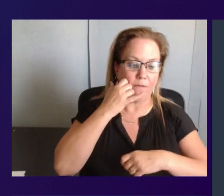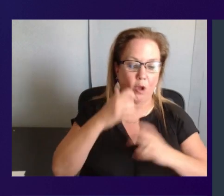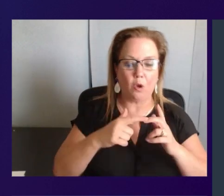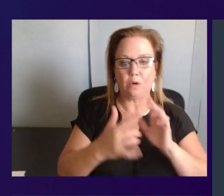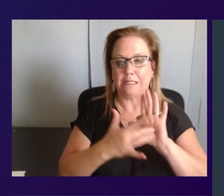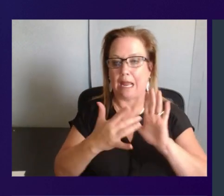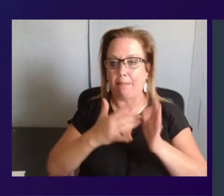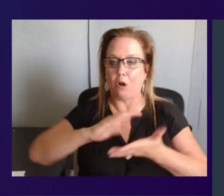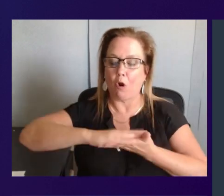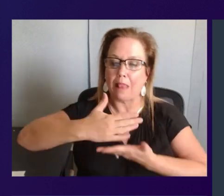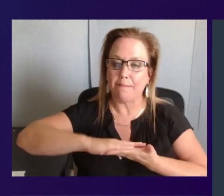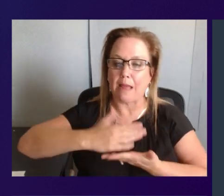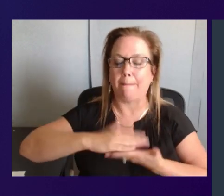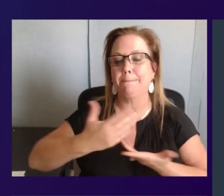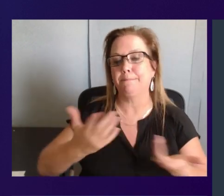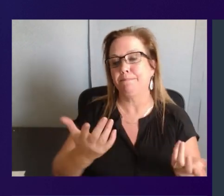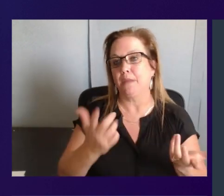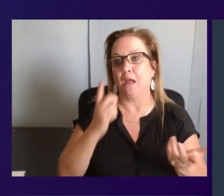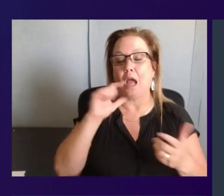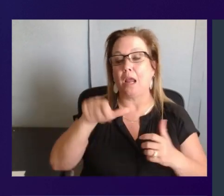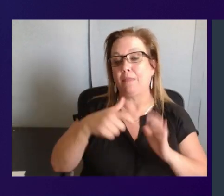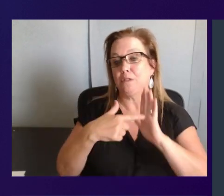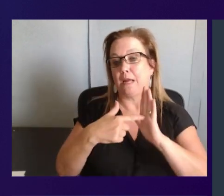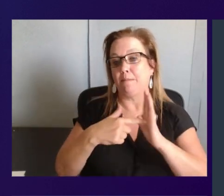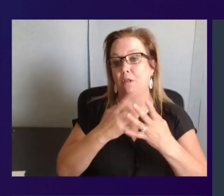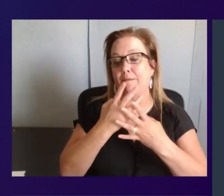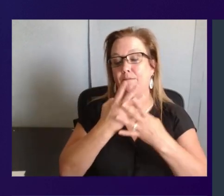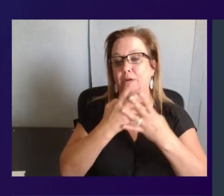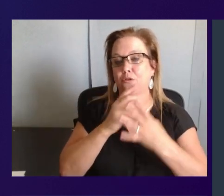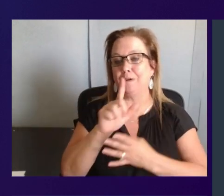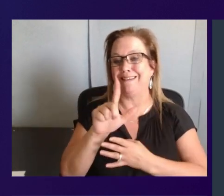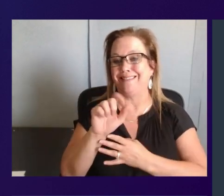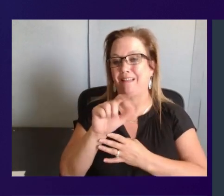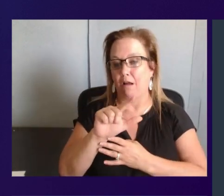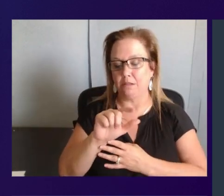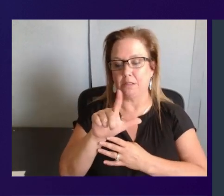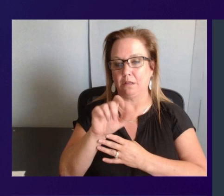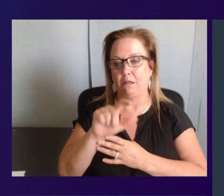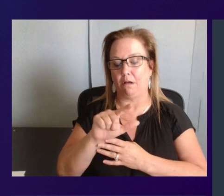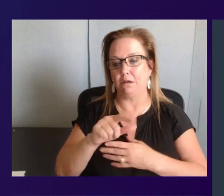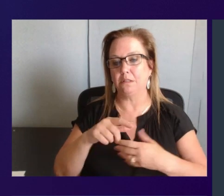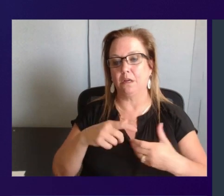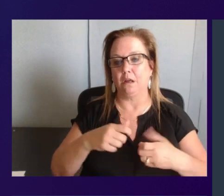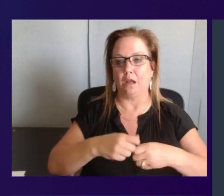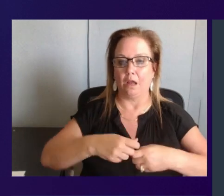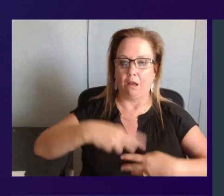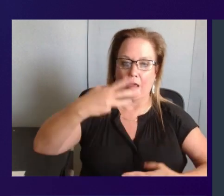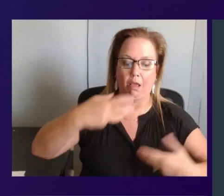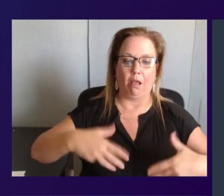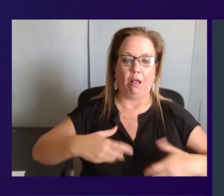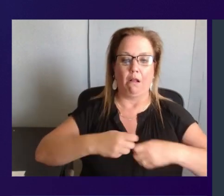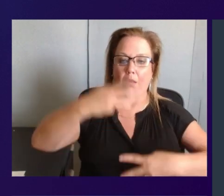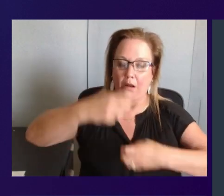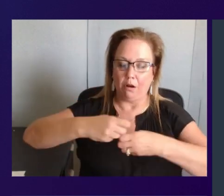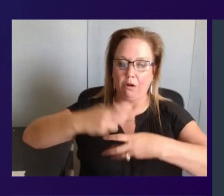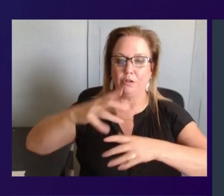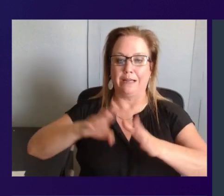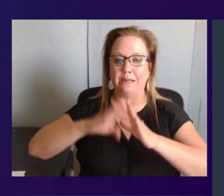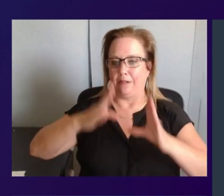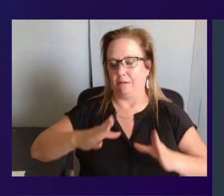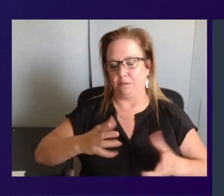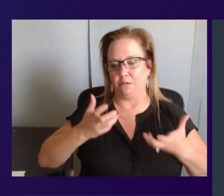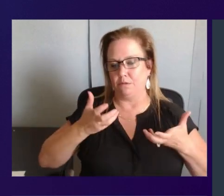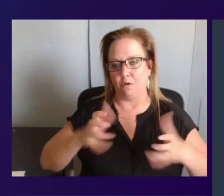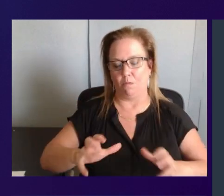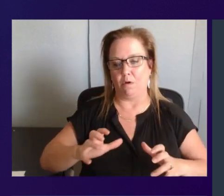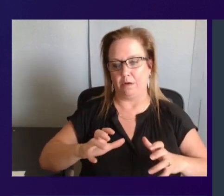laptop. Another example that we see a lot is filtering log data. Logs can get incredibly large, and developers don't appreciate when you